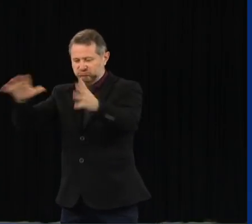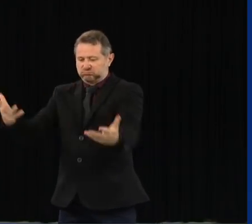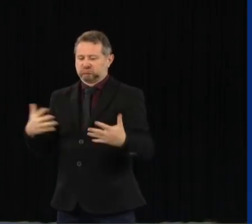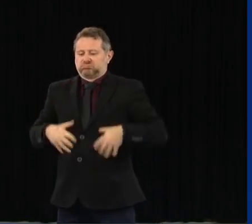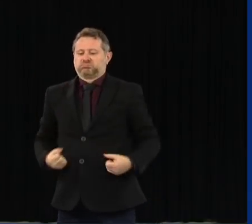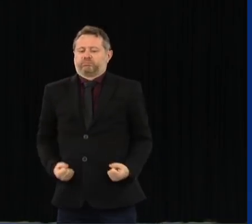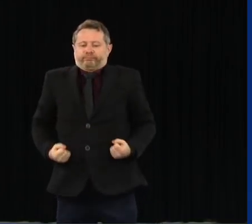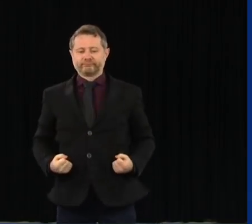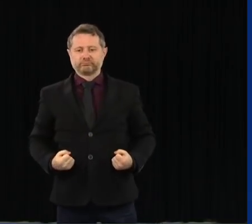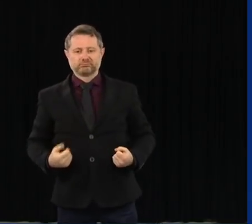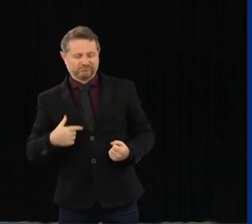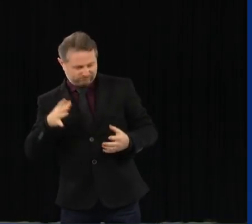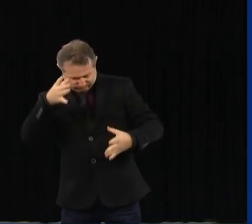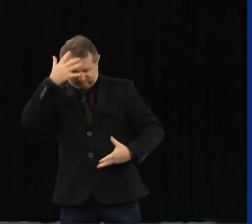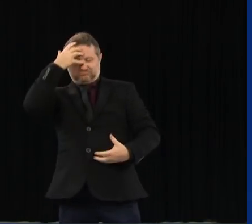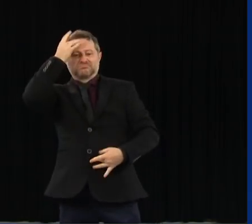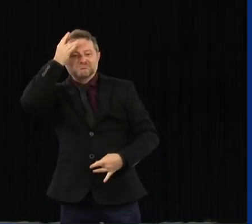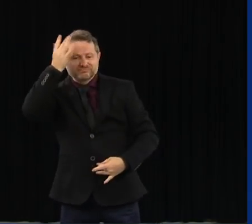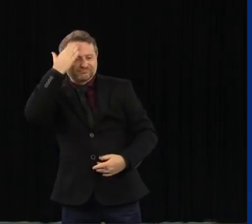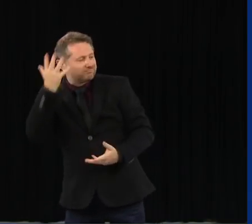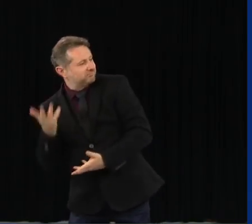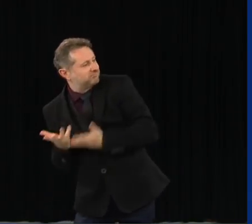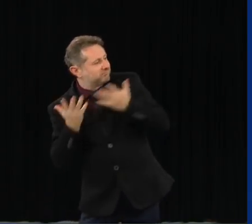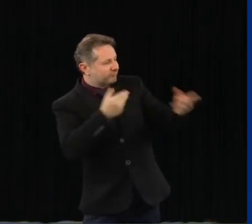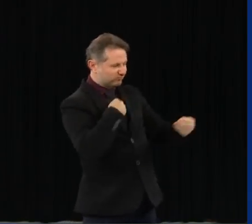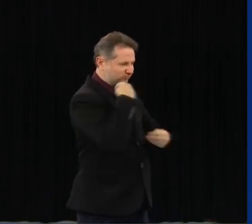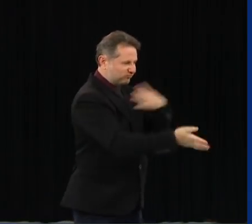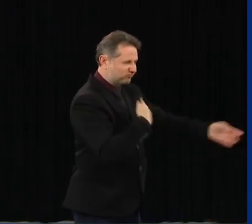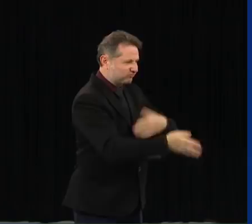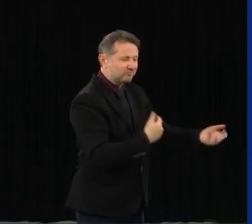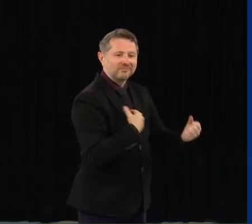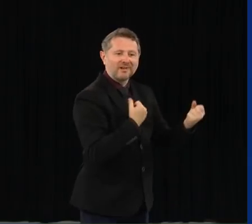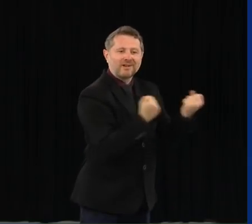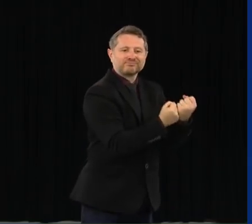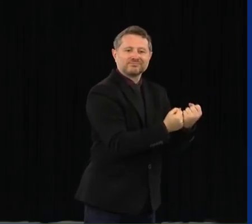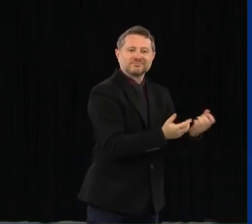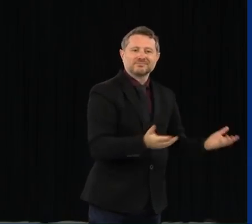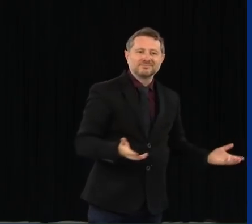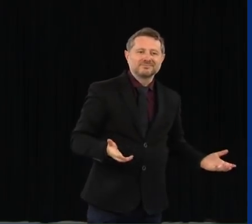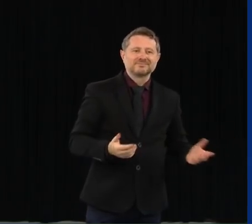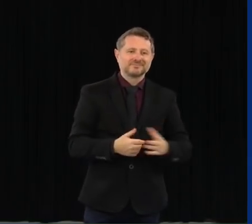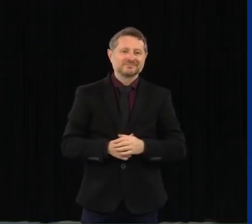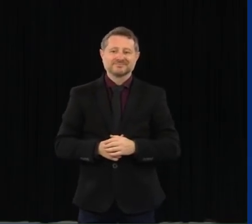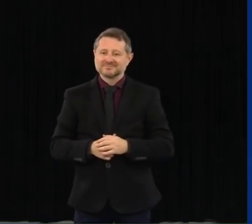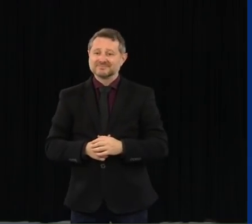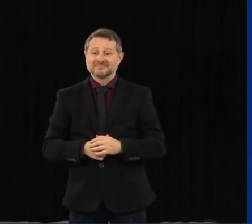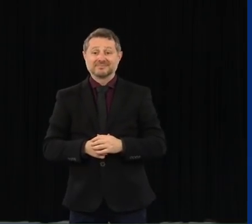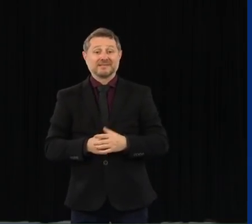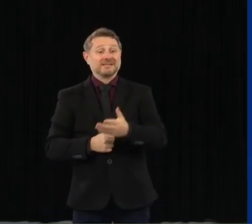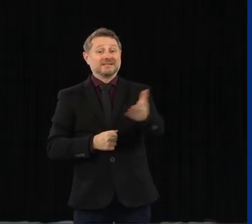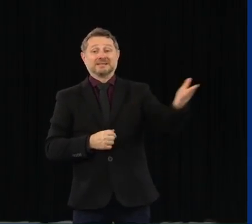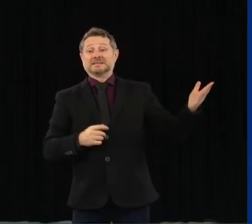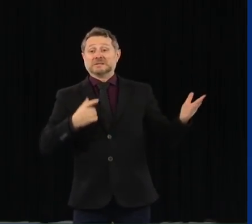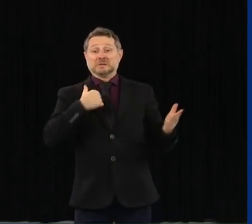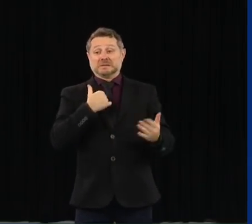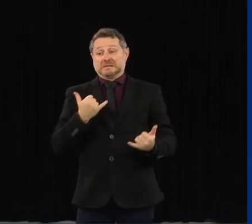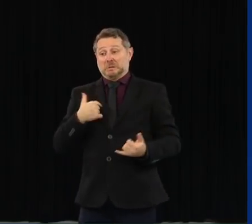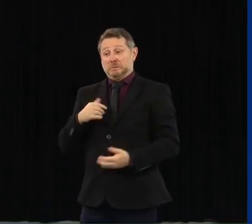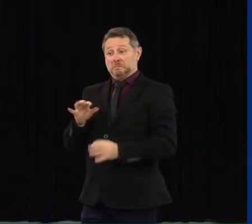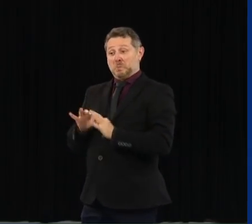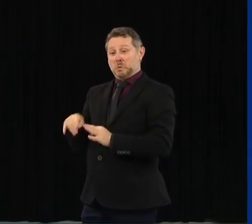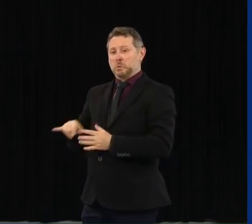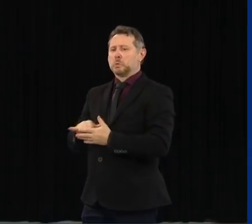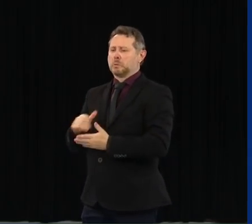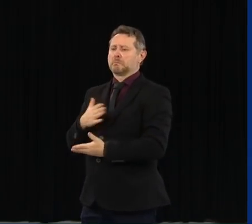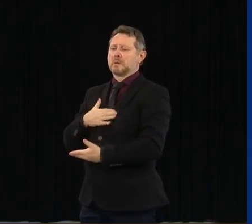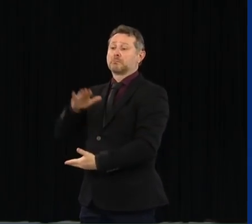here. When our urgent need is over, we will help any community in this nation